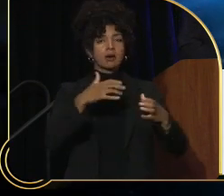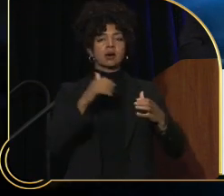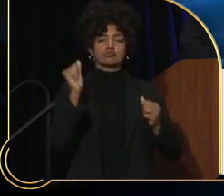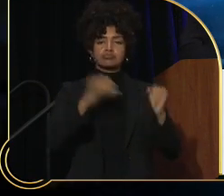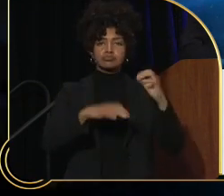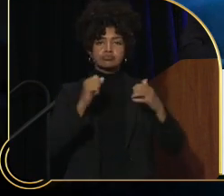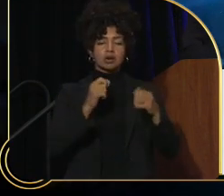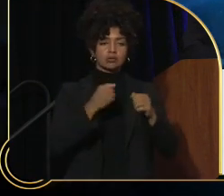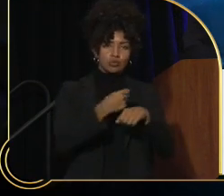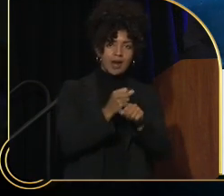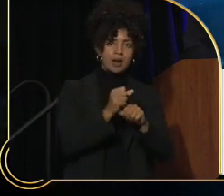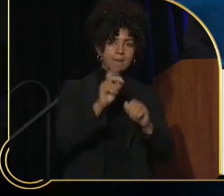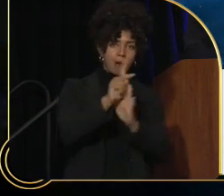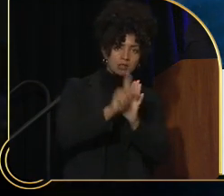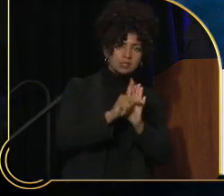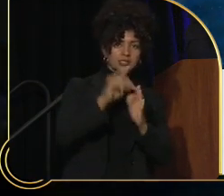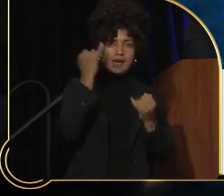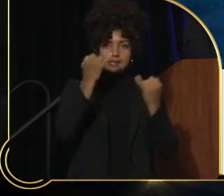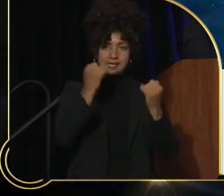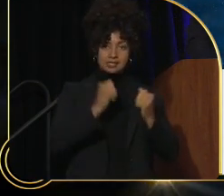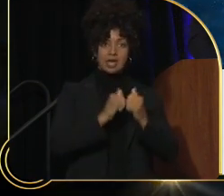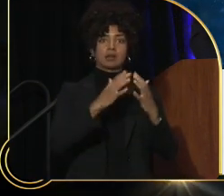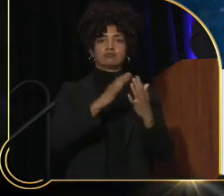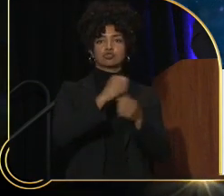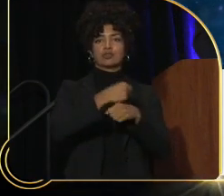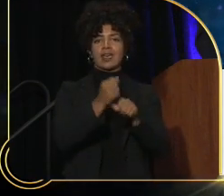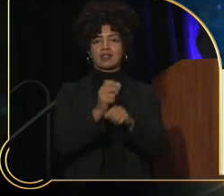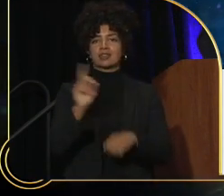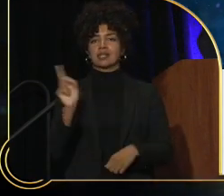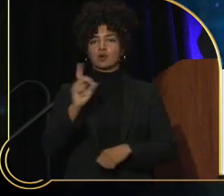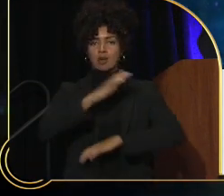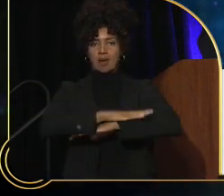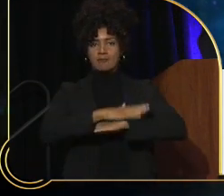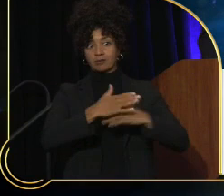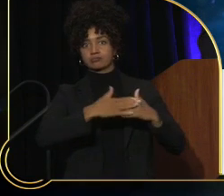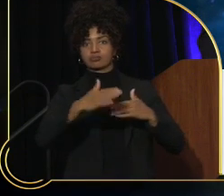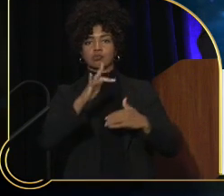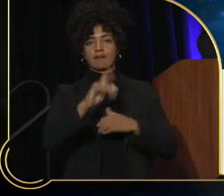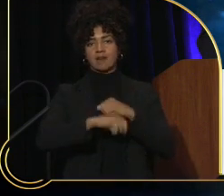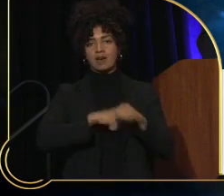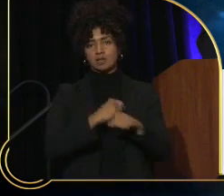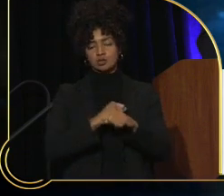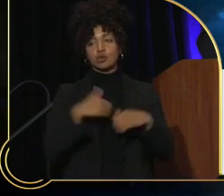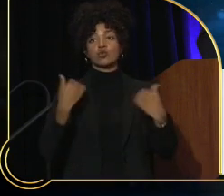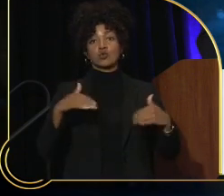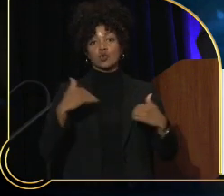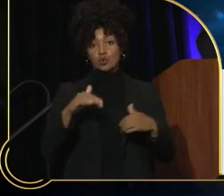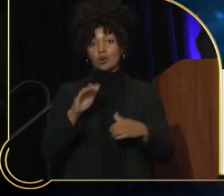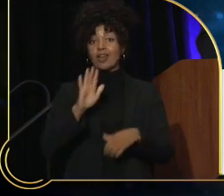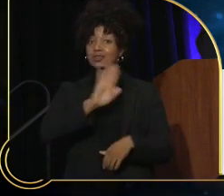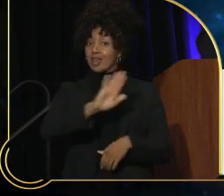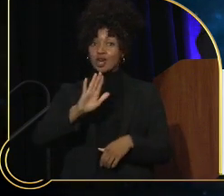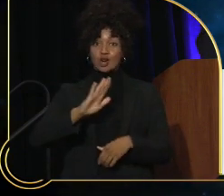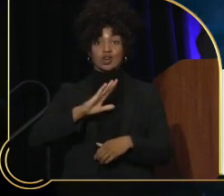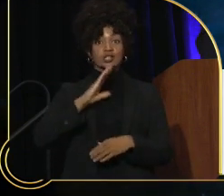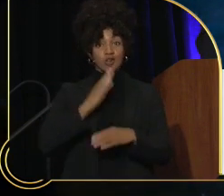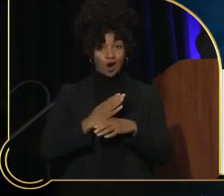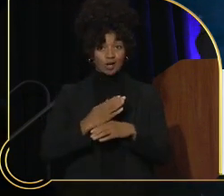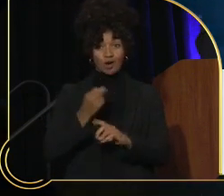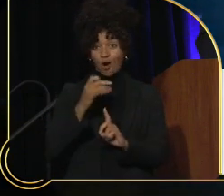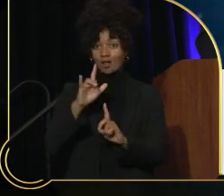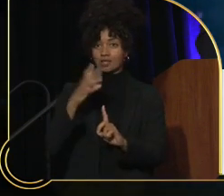next 20 years. So he's been gone for 25 years, but we miss him. And boy, did they have a fabulous daughter. Holly